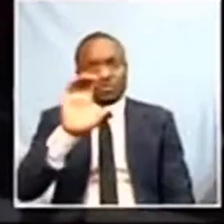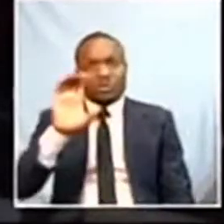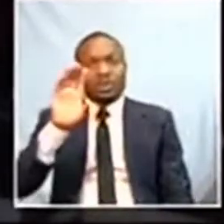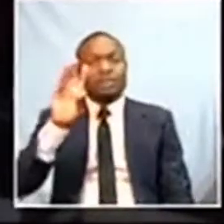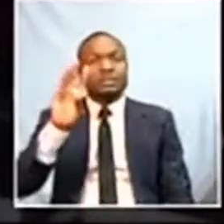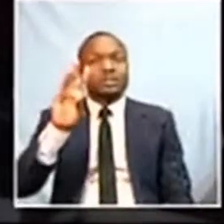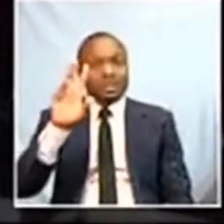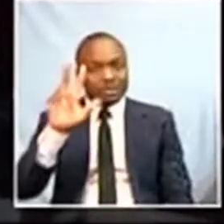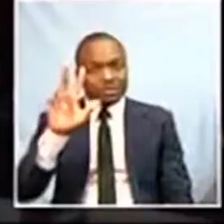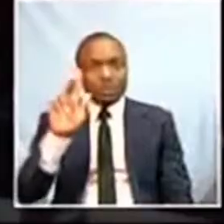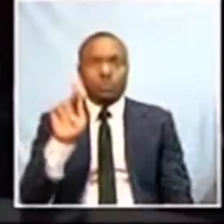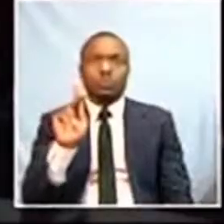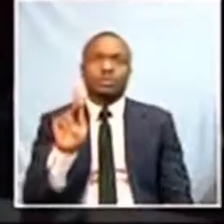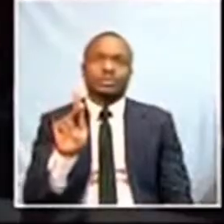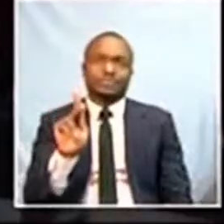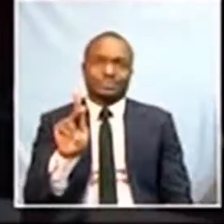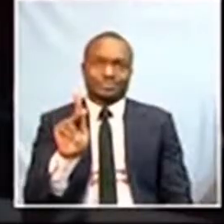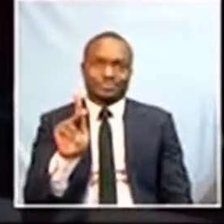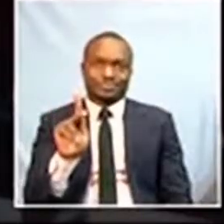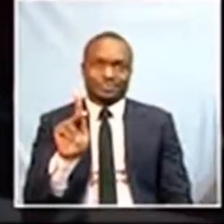5,224,563 kwacha.